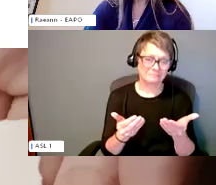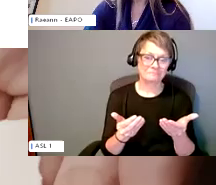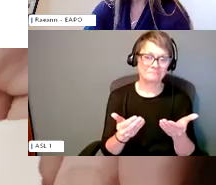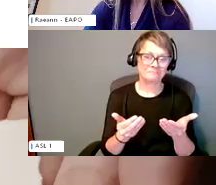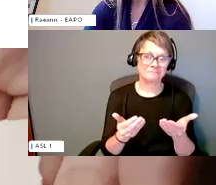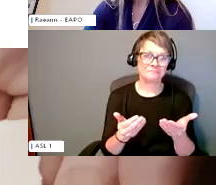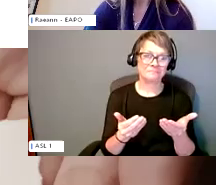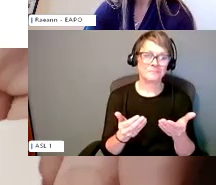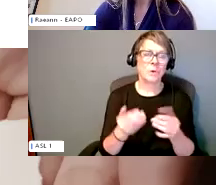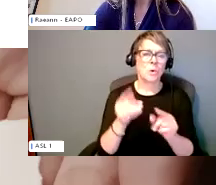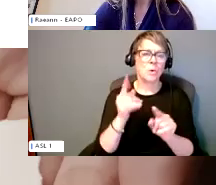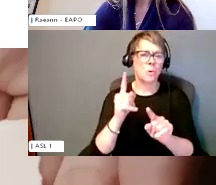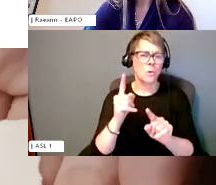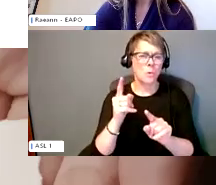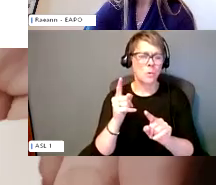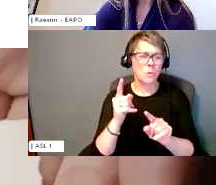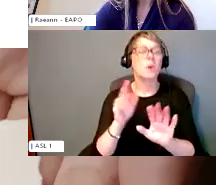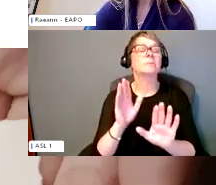before I do this, I do want to welcome,